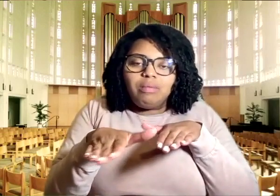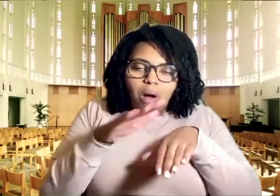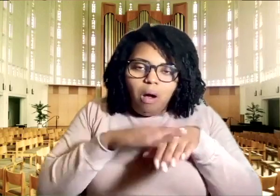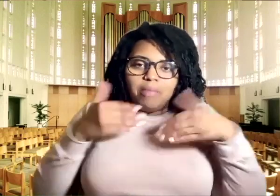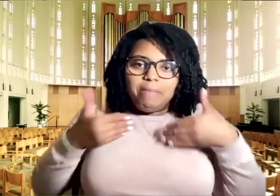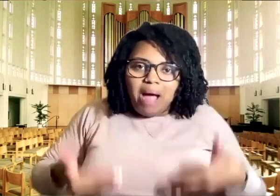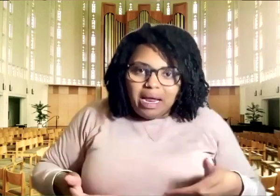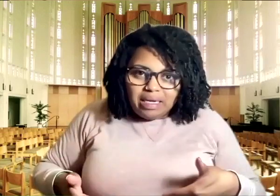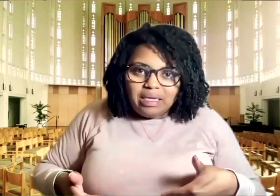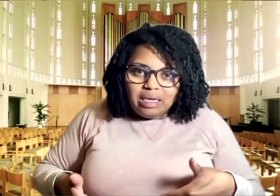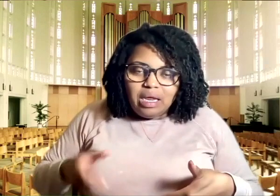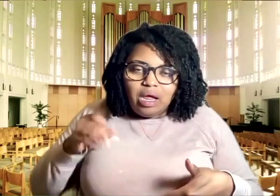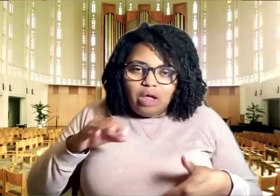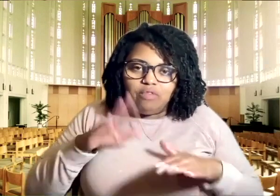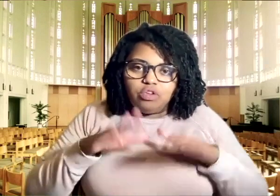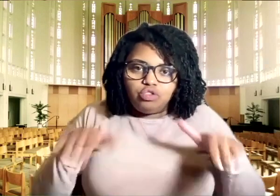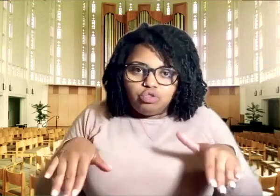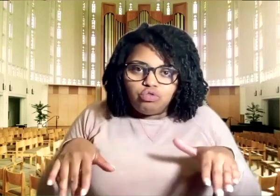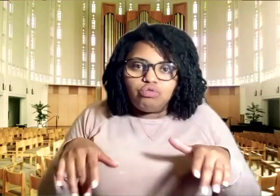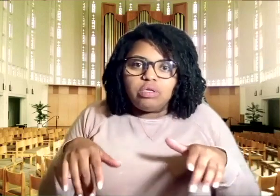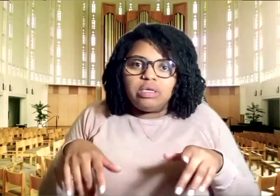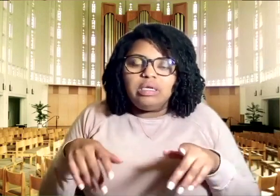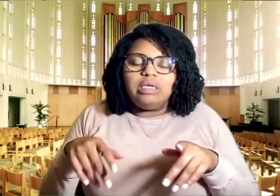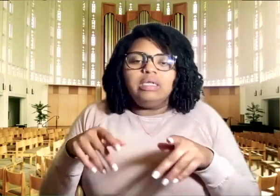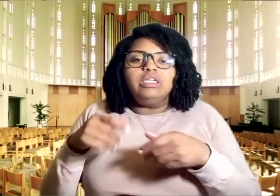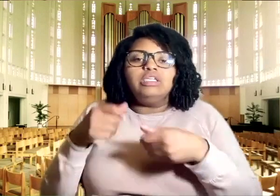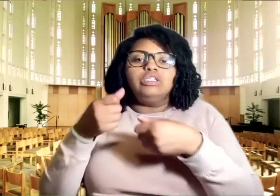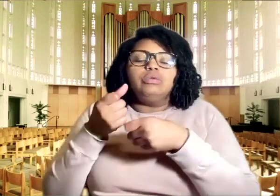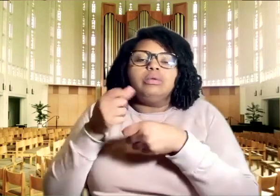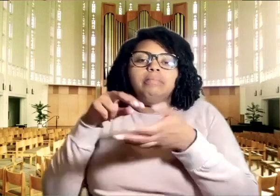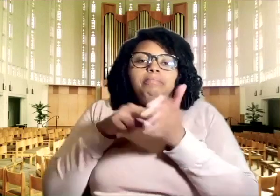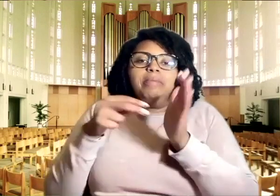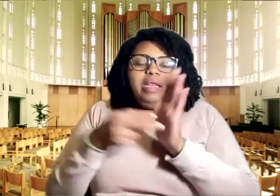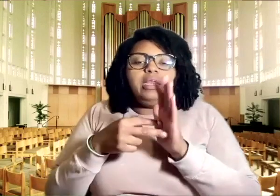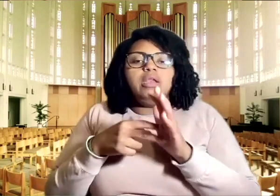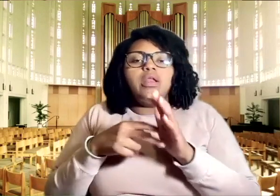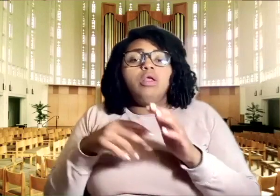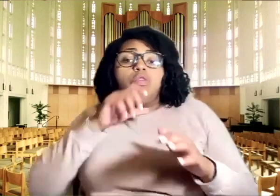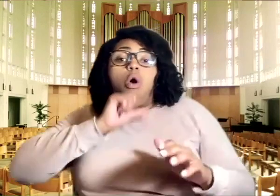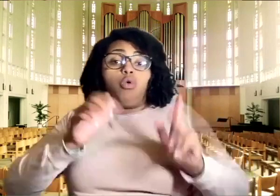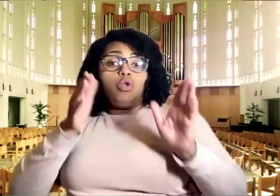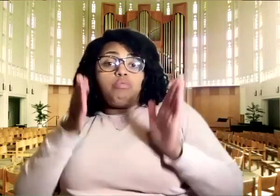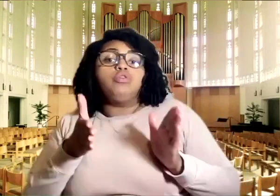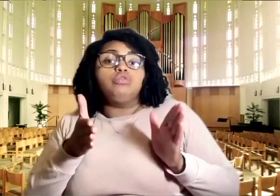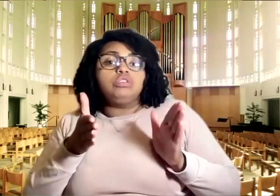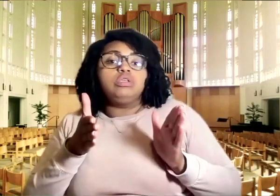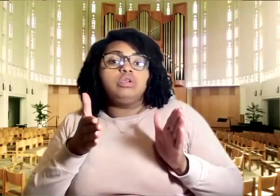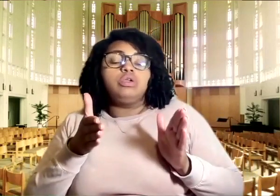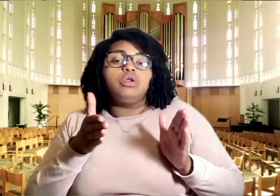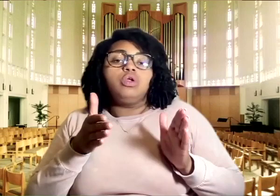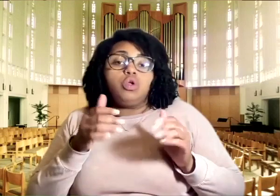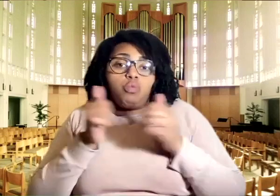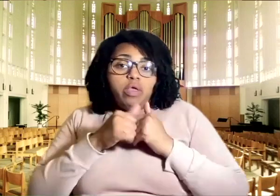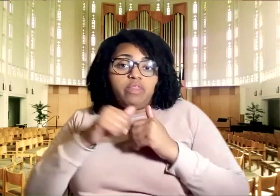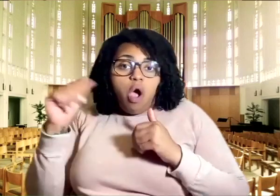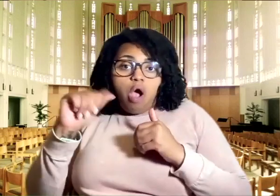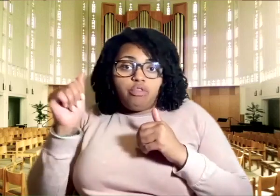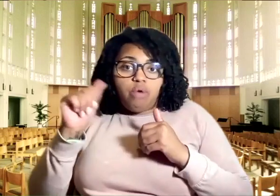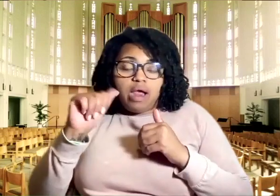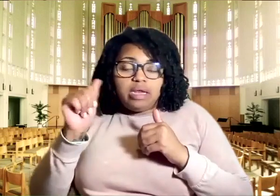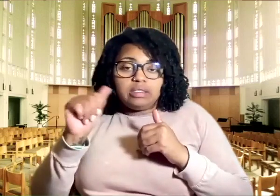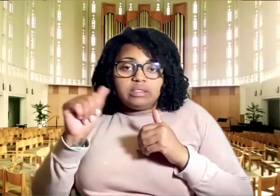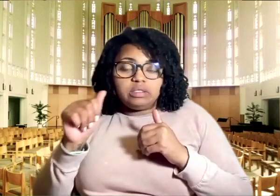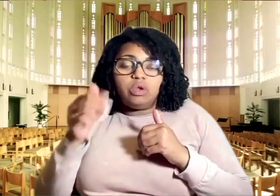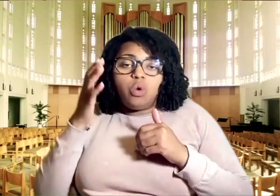children for their comfort. I'm thinking about who are we laying on or laying